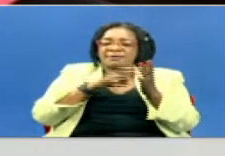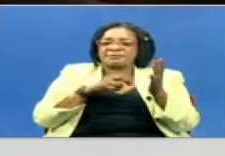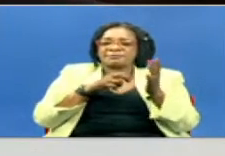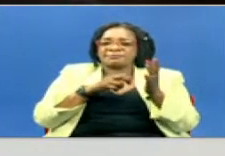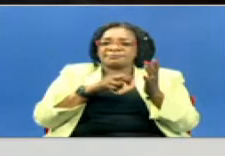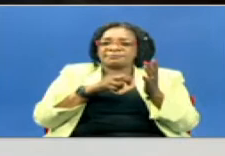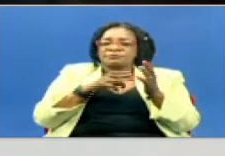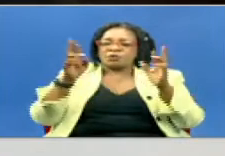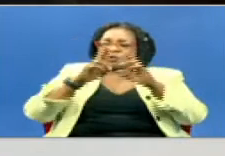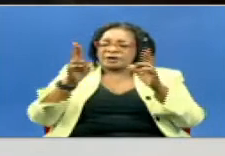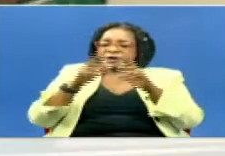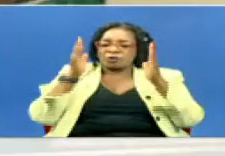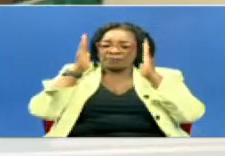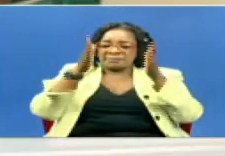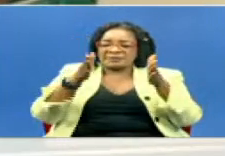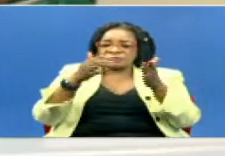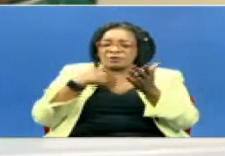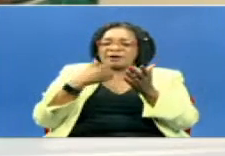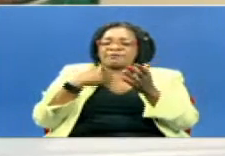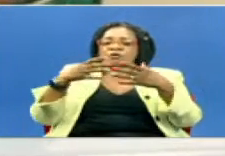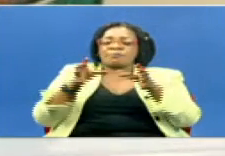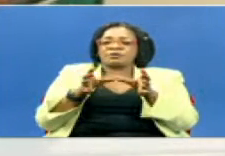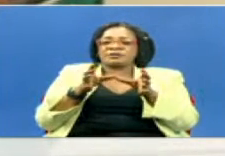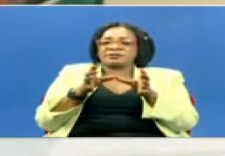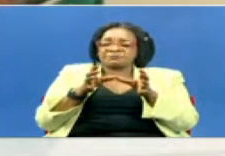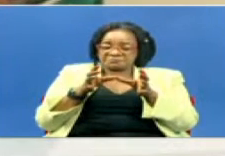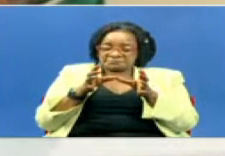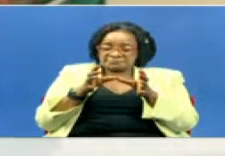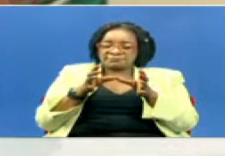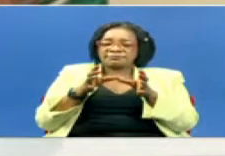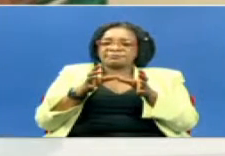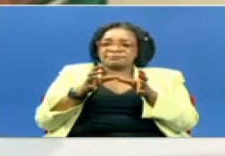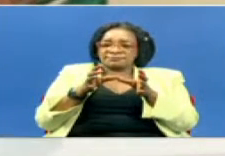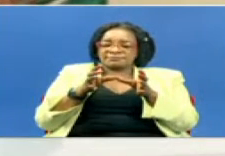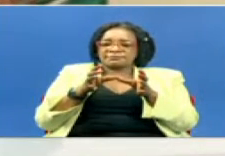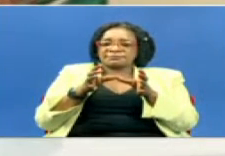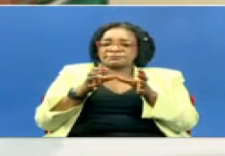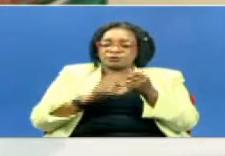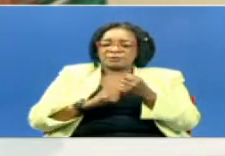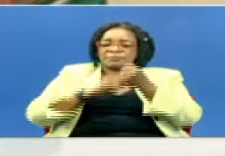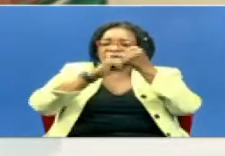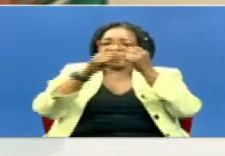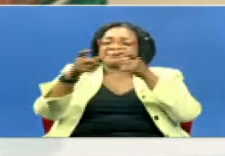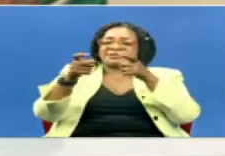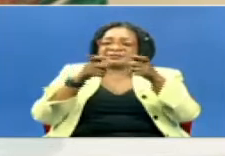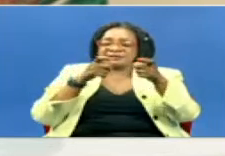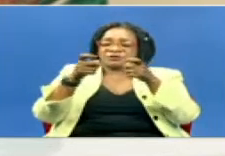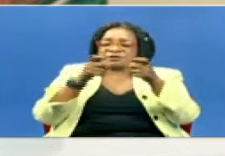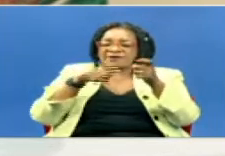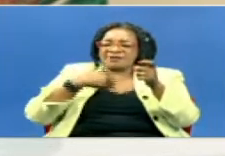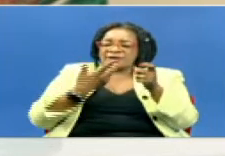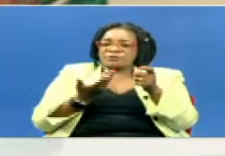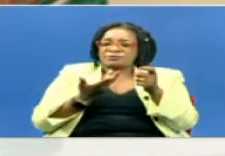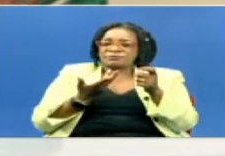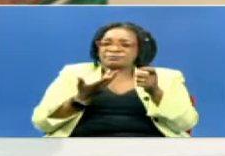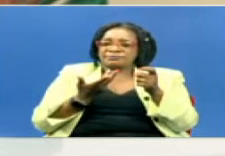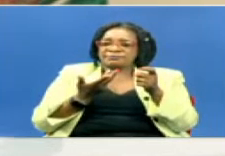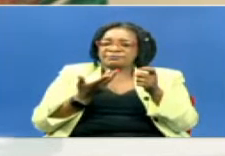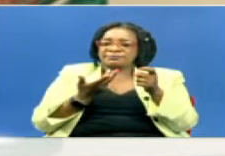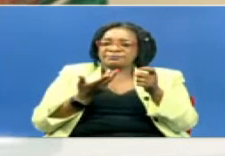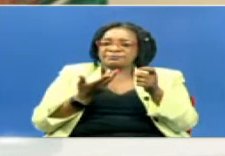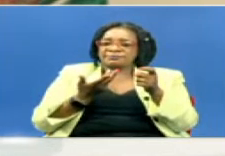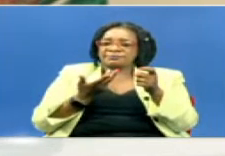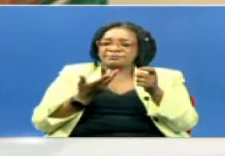already committed to rally the community to support President Ruto's administration. Yes. How do you feel about that? It's not the first time. It's